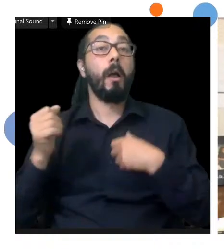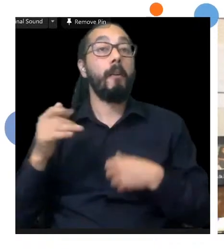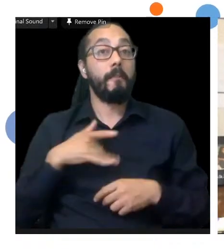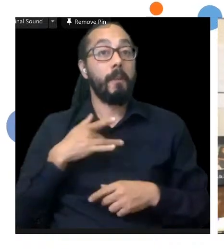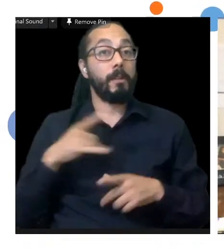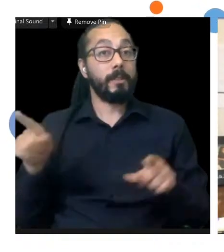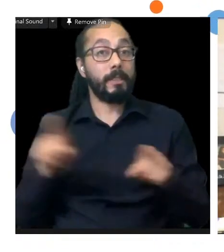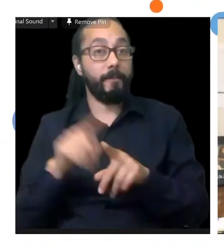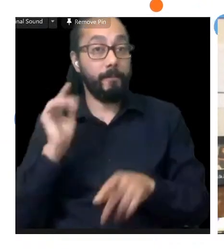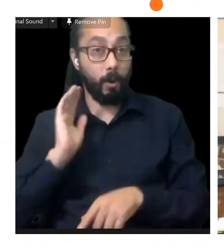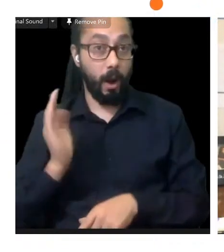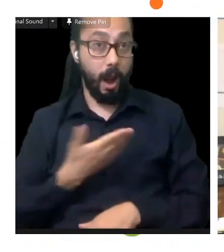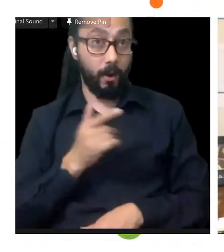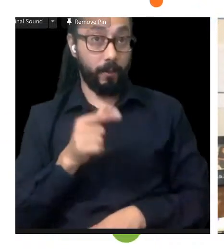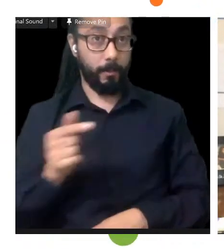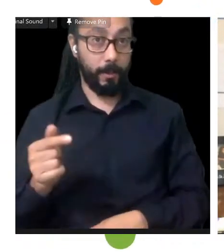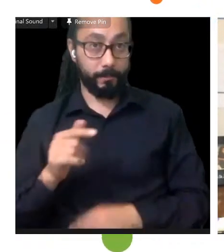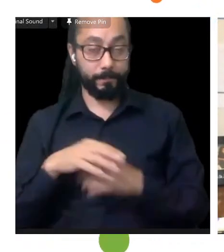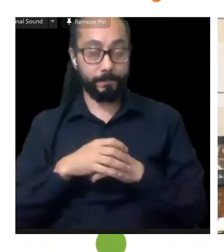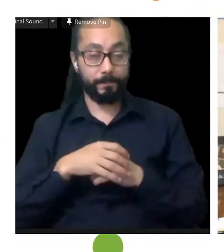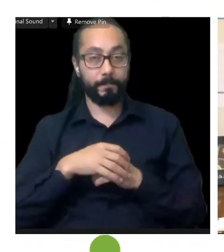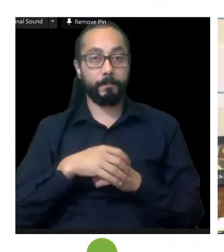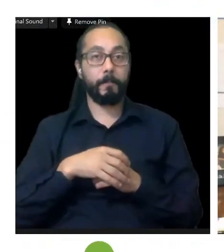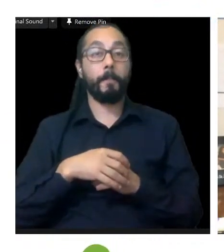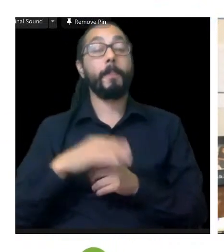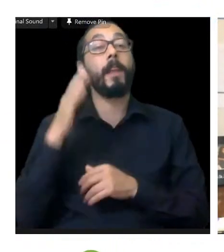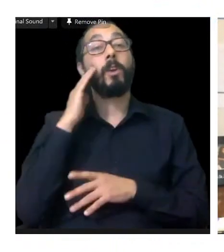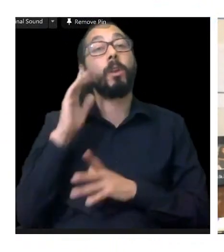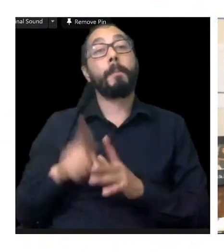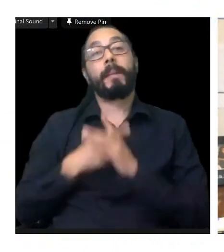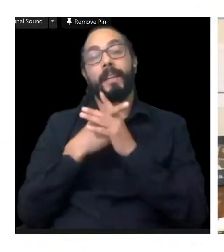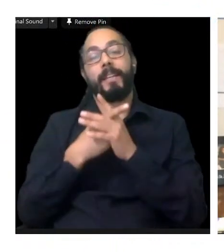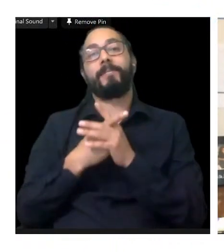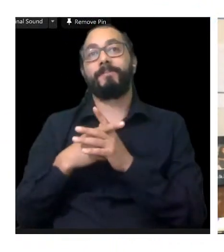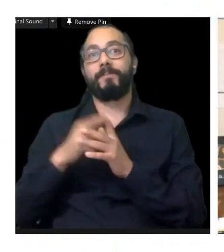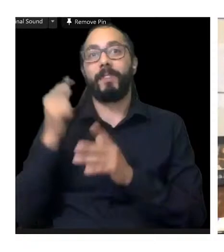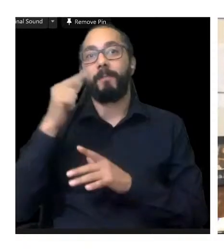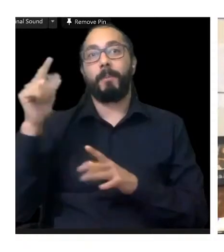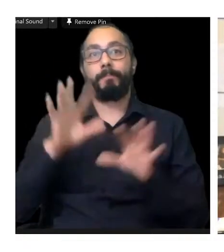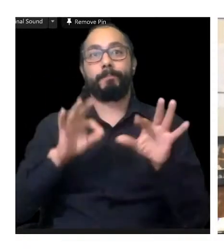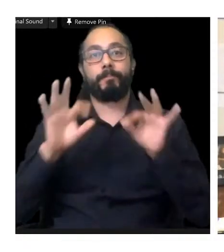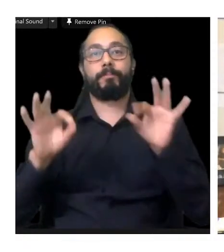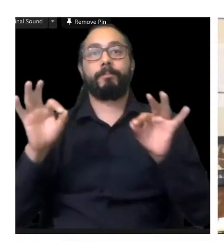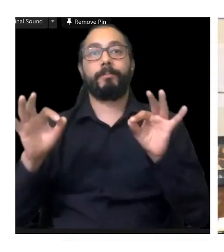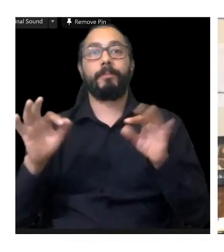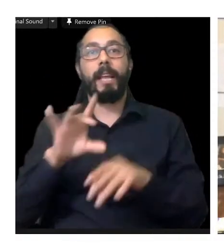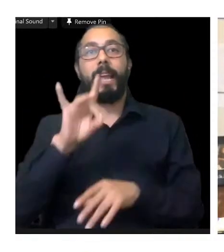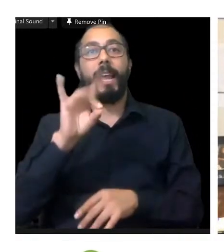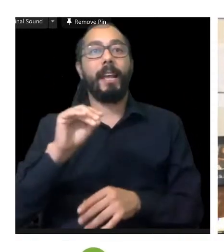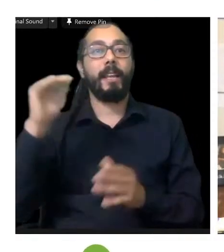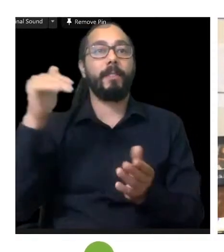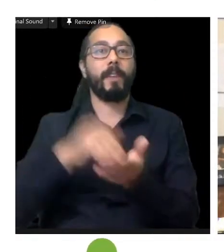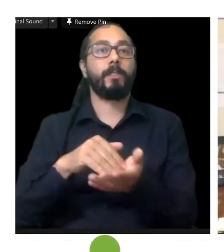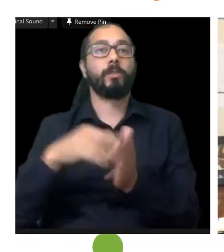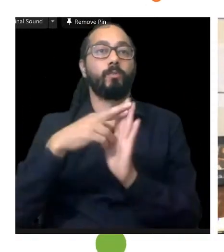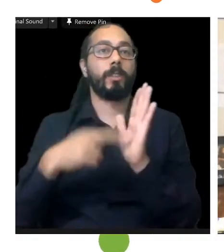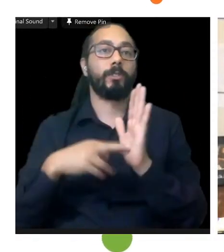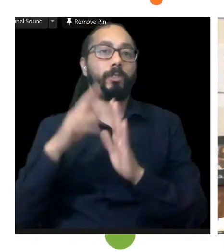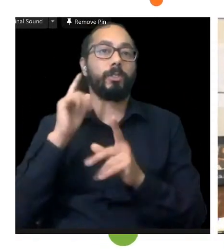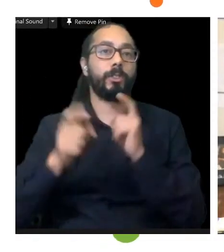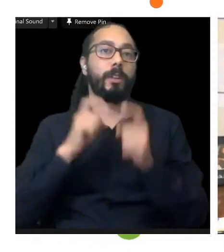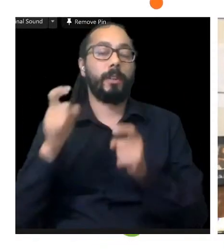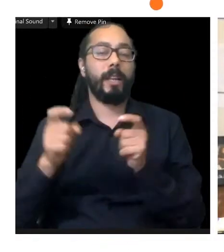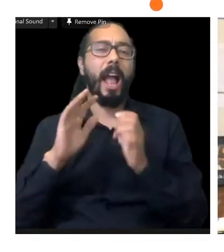I think early on in the pandemic, they were starting to pick some charities. I think it's very hard. There's 80,000 registered charities in the country. How do